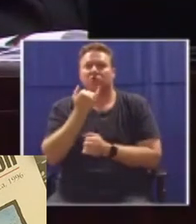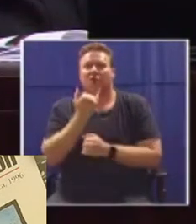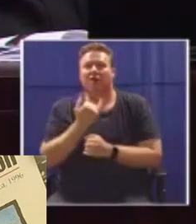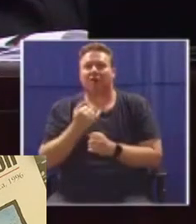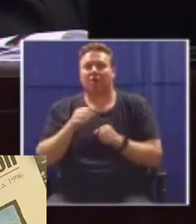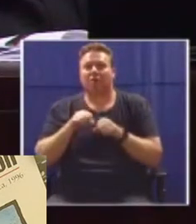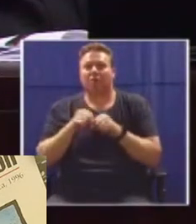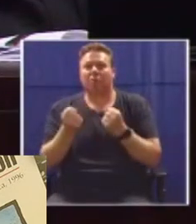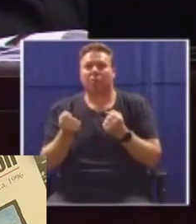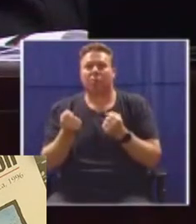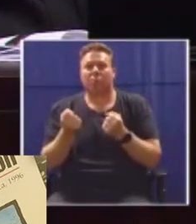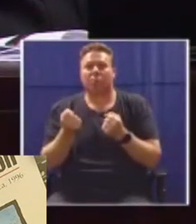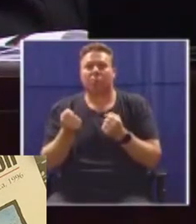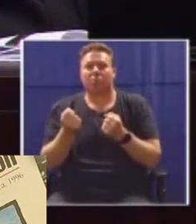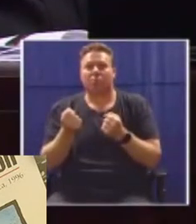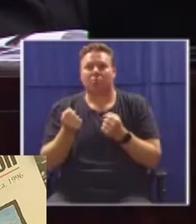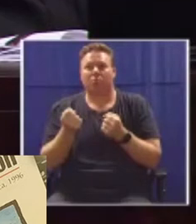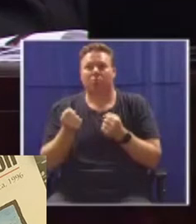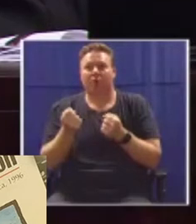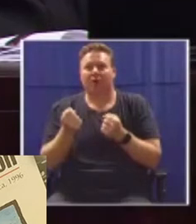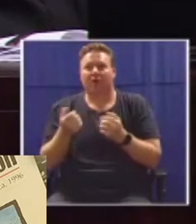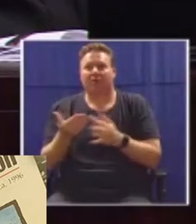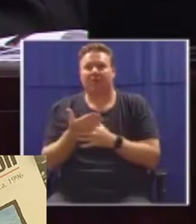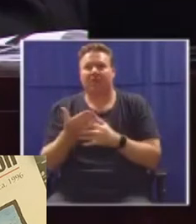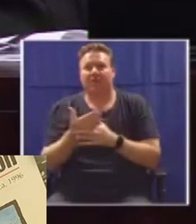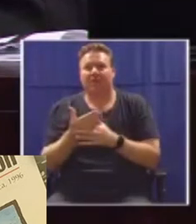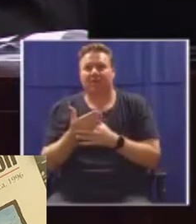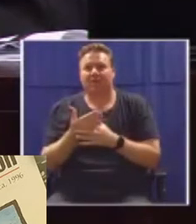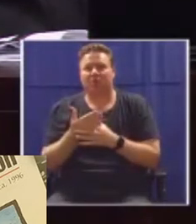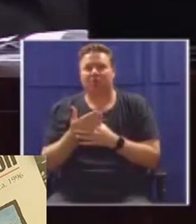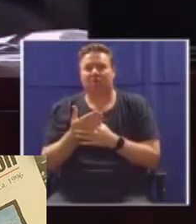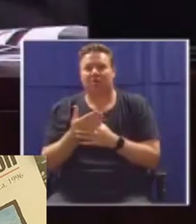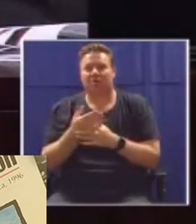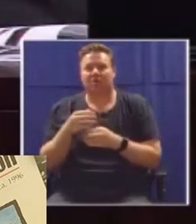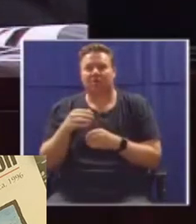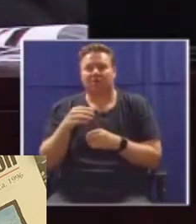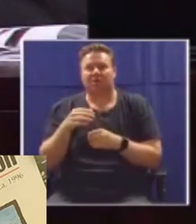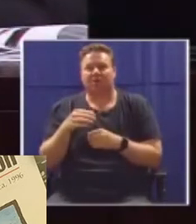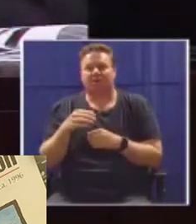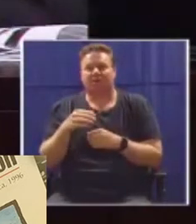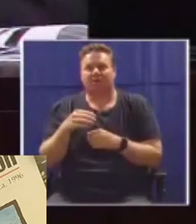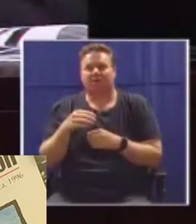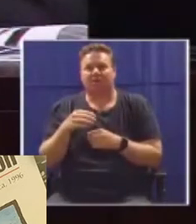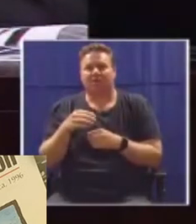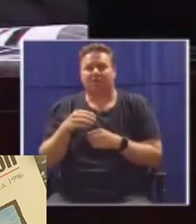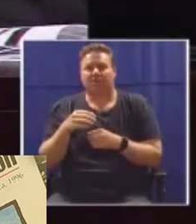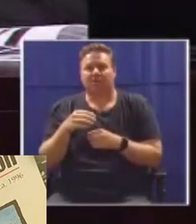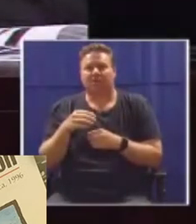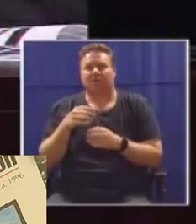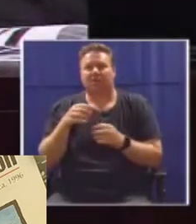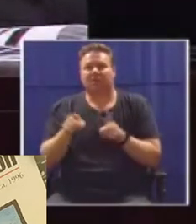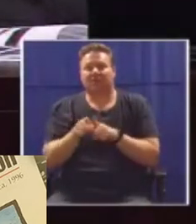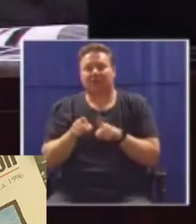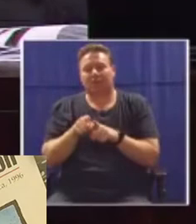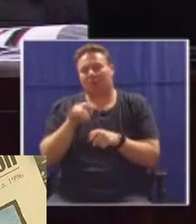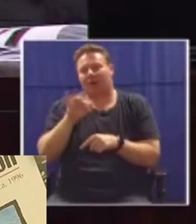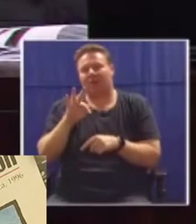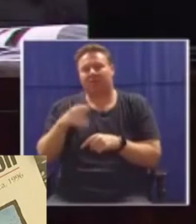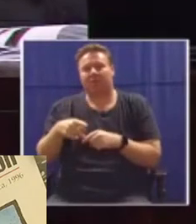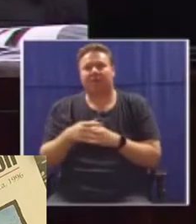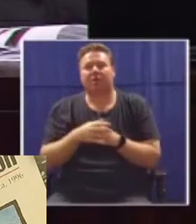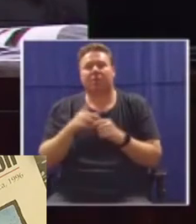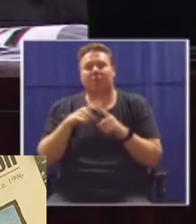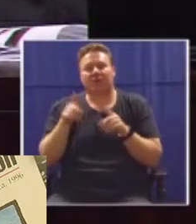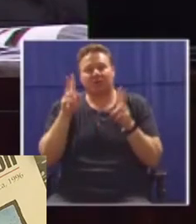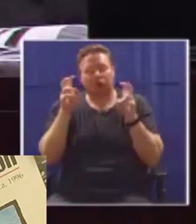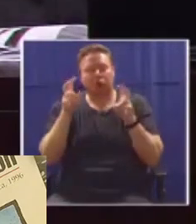the sanctions in the apartheid, together with the IFP of the days of apartheid. Let us not forget it. But on the issue of women, I want